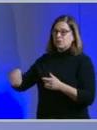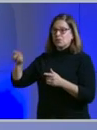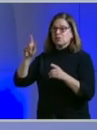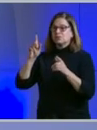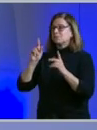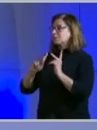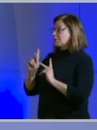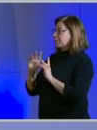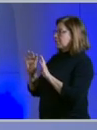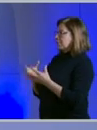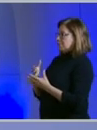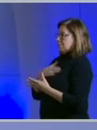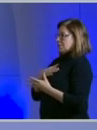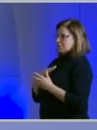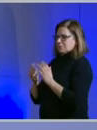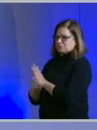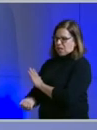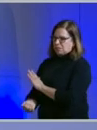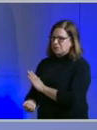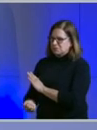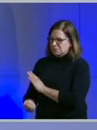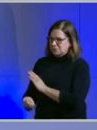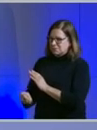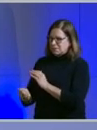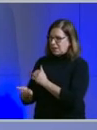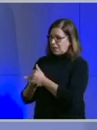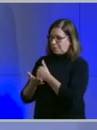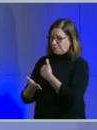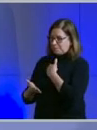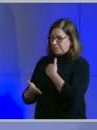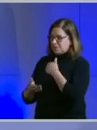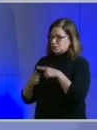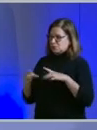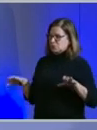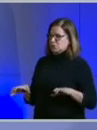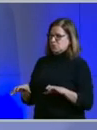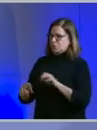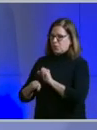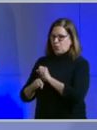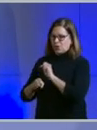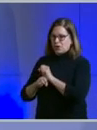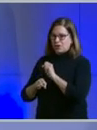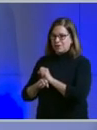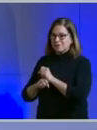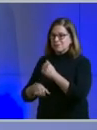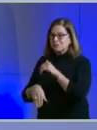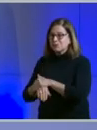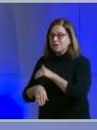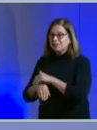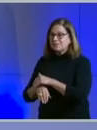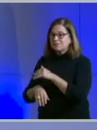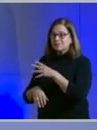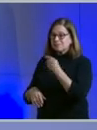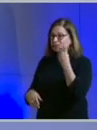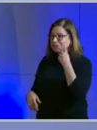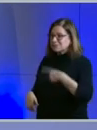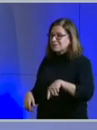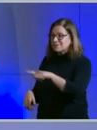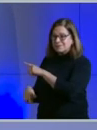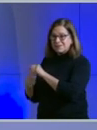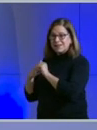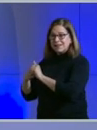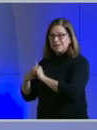people that have helped us get this work done. You saw tonight leading our panels, moderating our